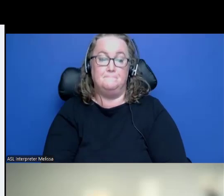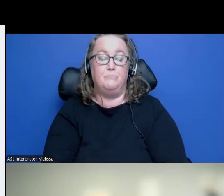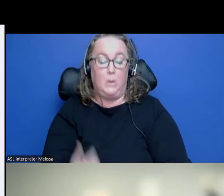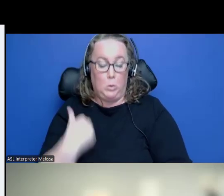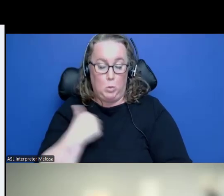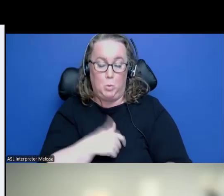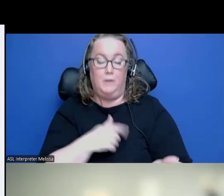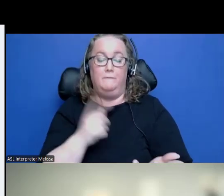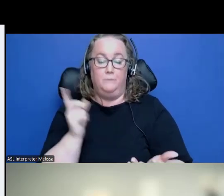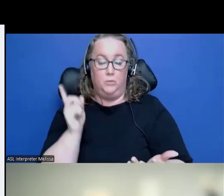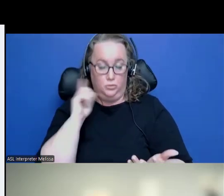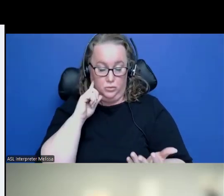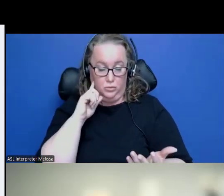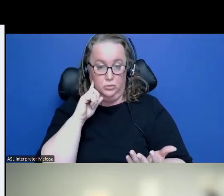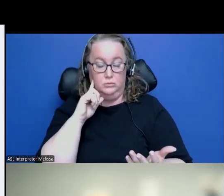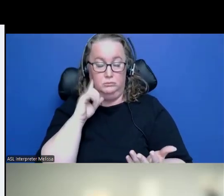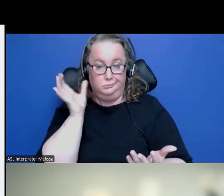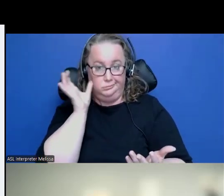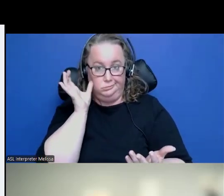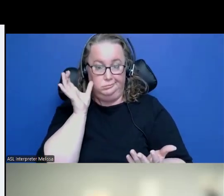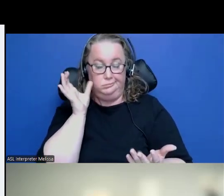complaints from